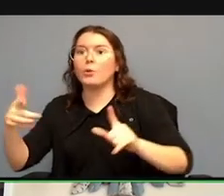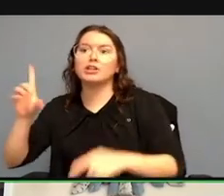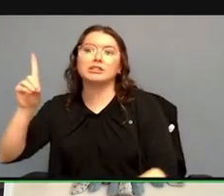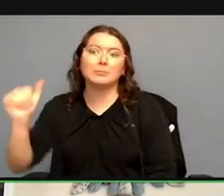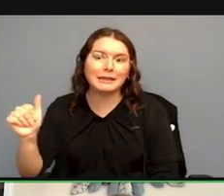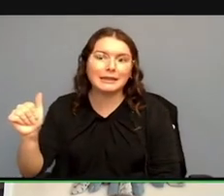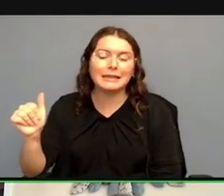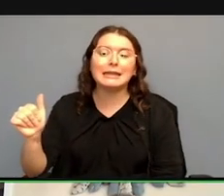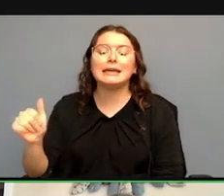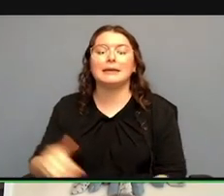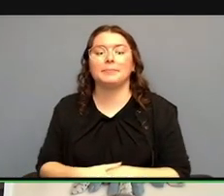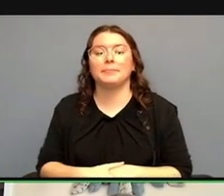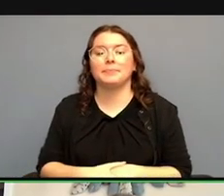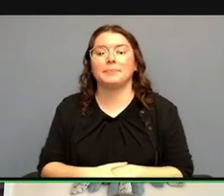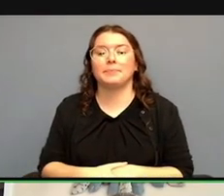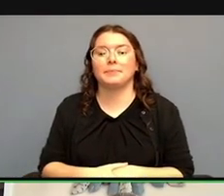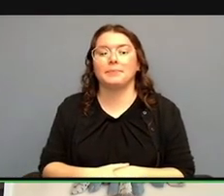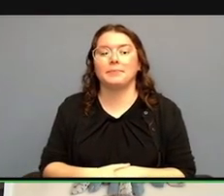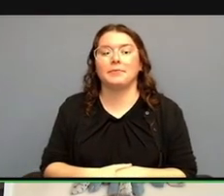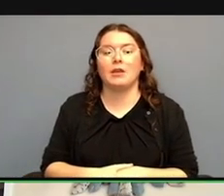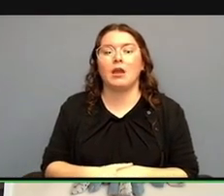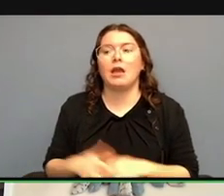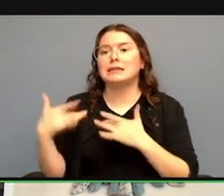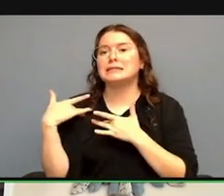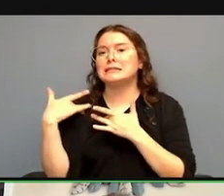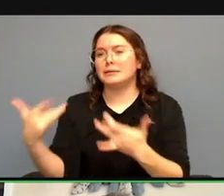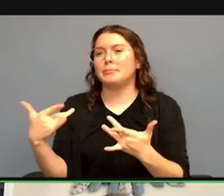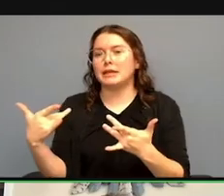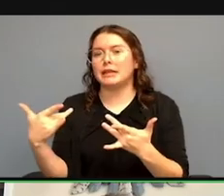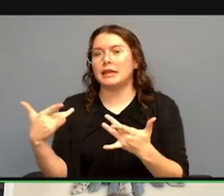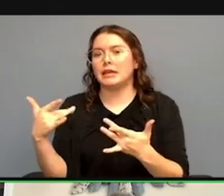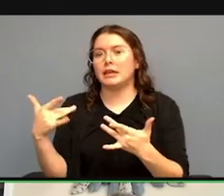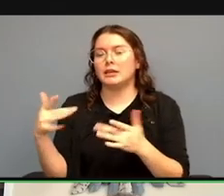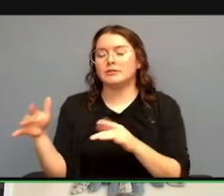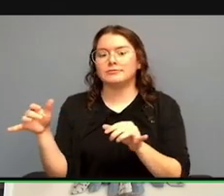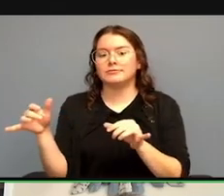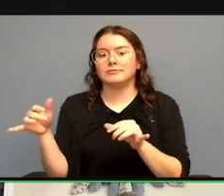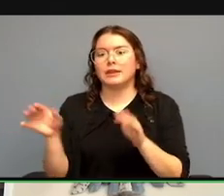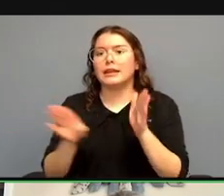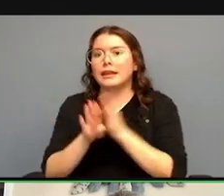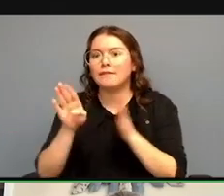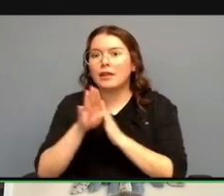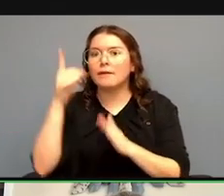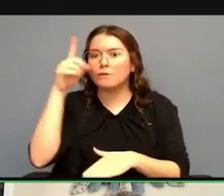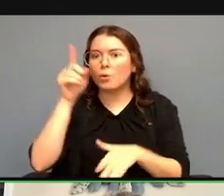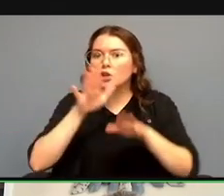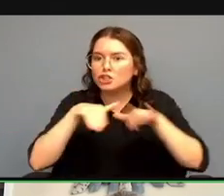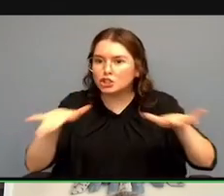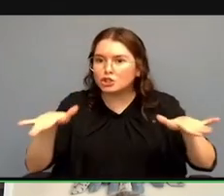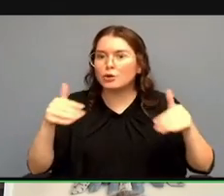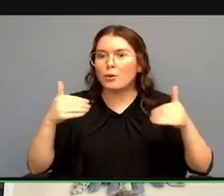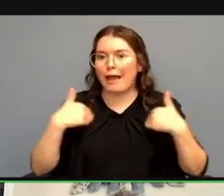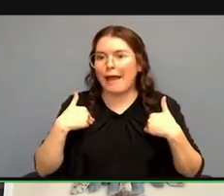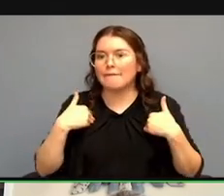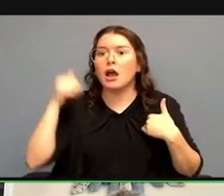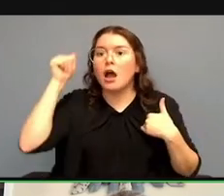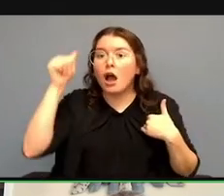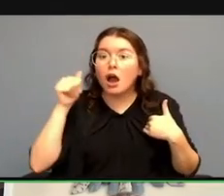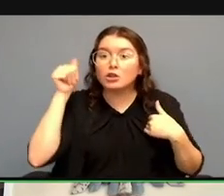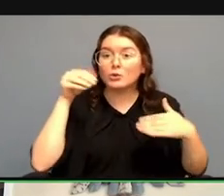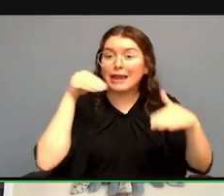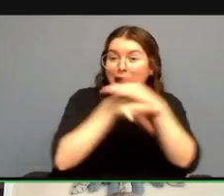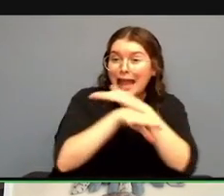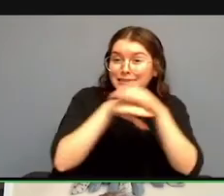disability, but are typically normed, meaning developed for children who have auditory access to